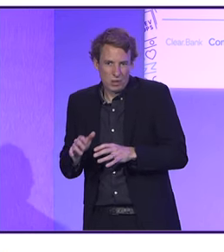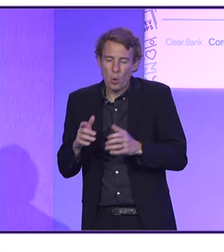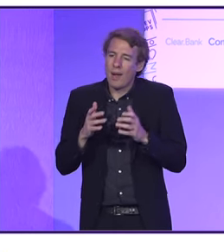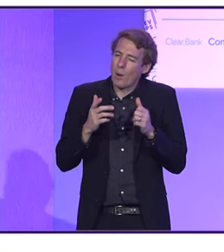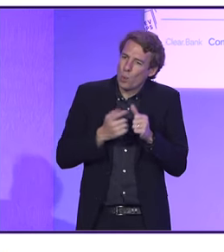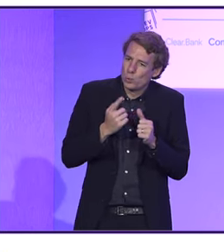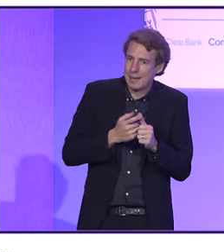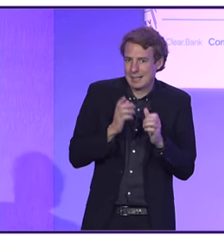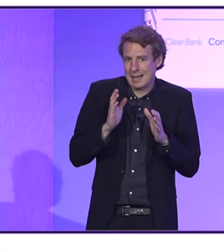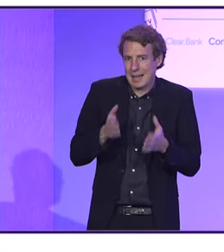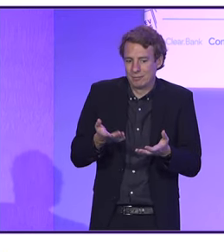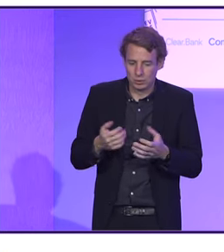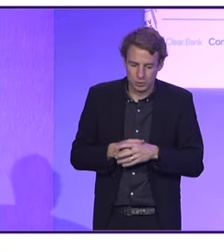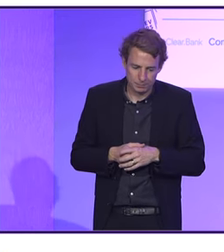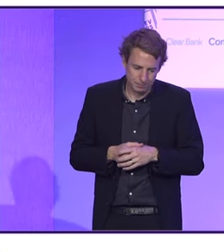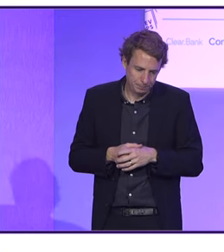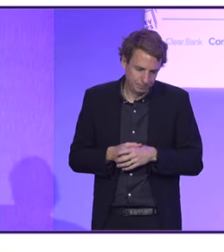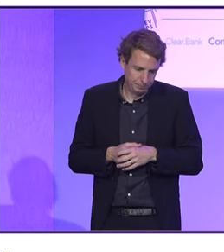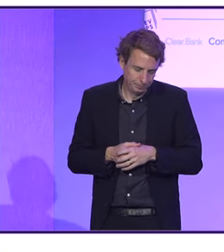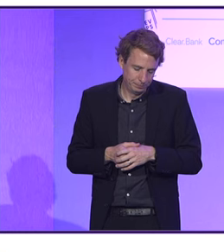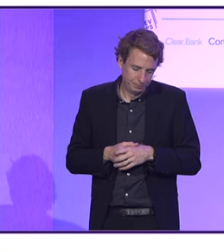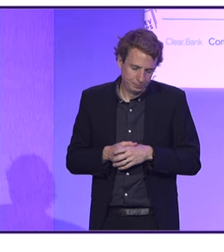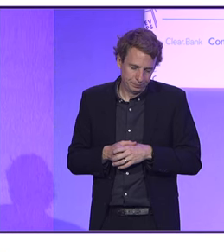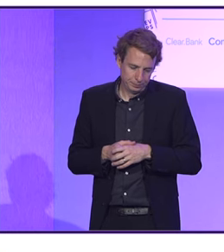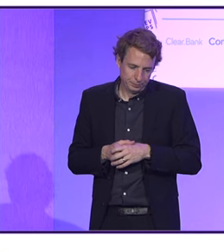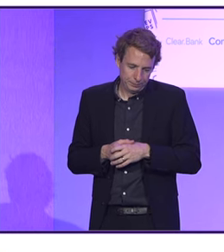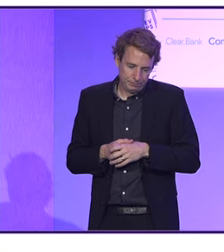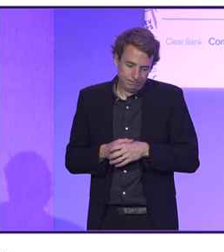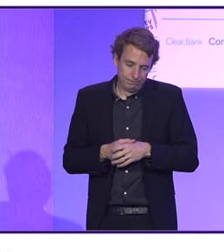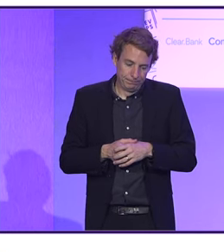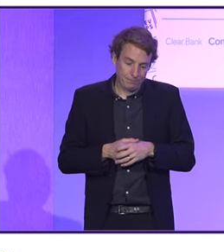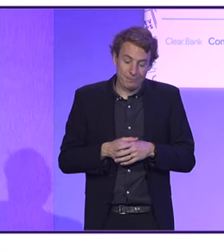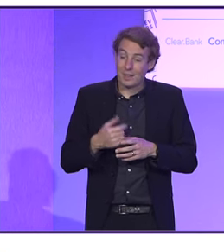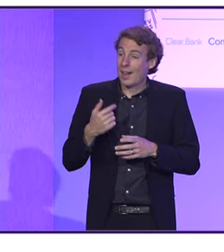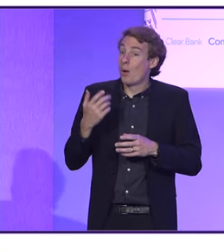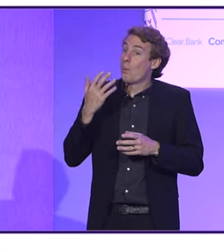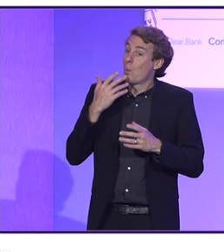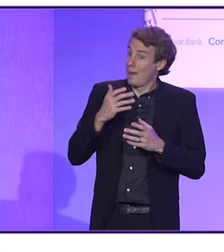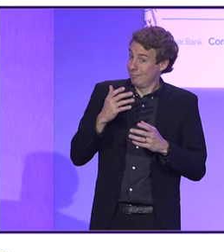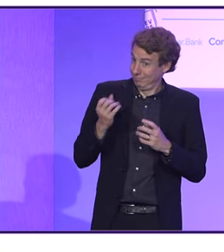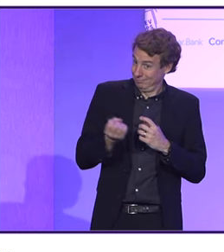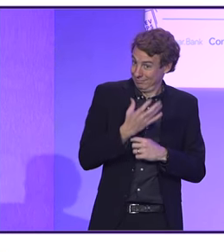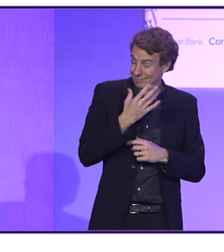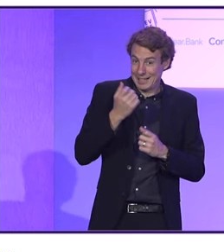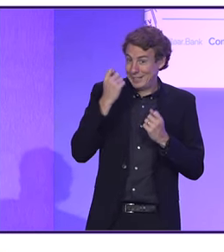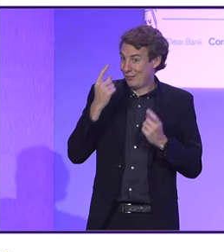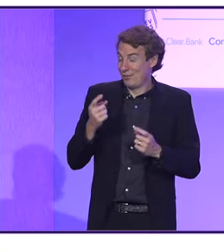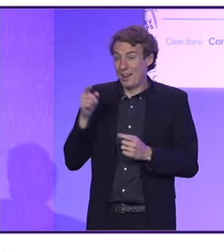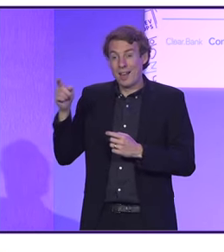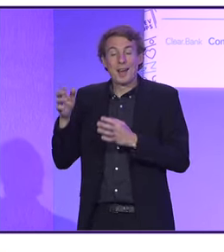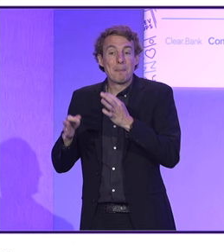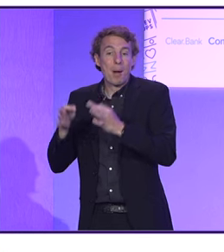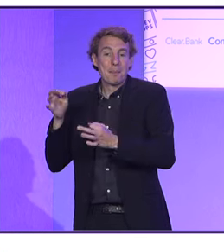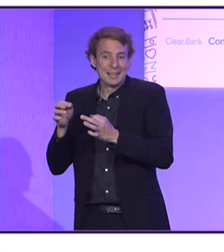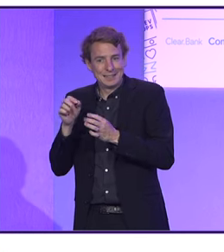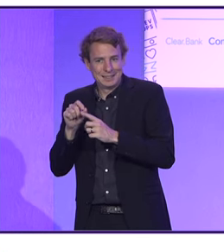going to work. Oh. I didn't know who was sponsoring this conference when I wrote the slides, so thanks very much to Puppet for sponsoring DevOps